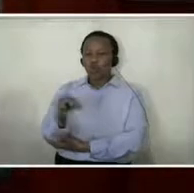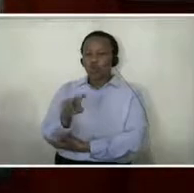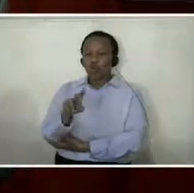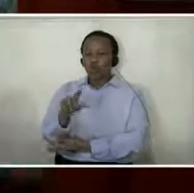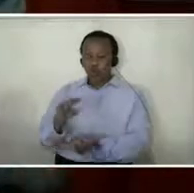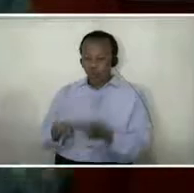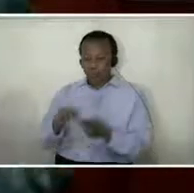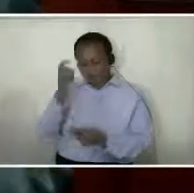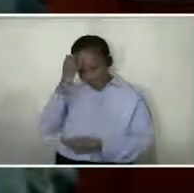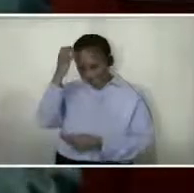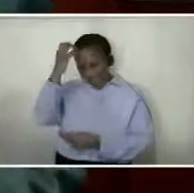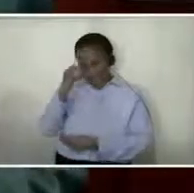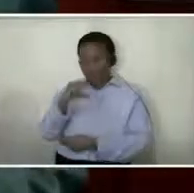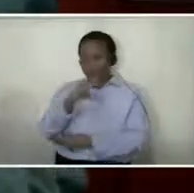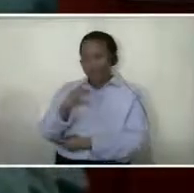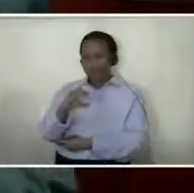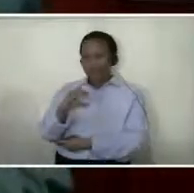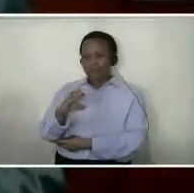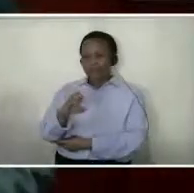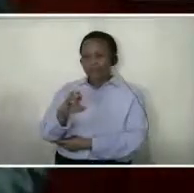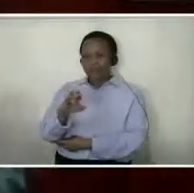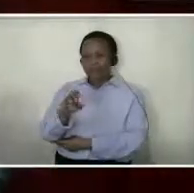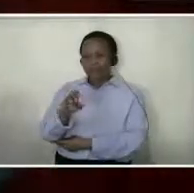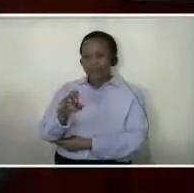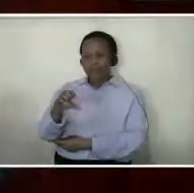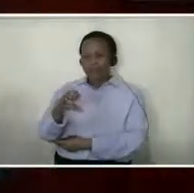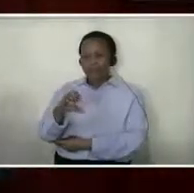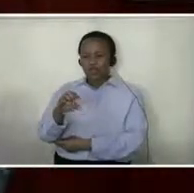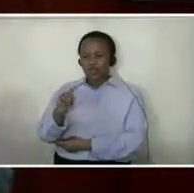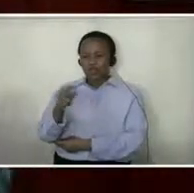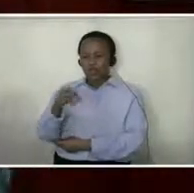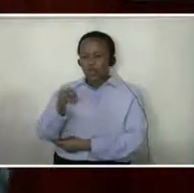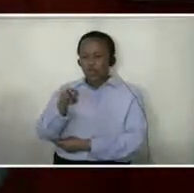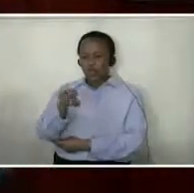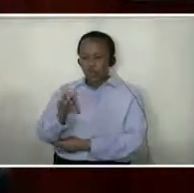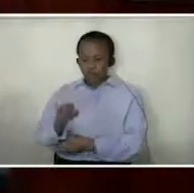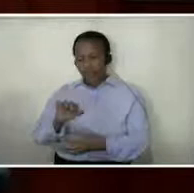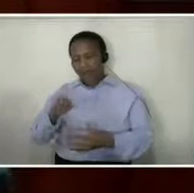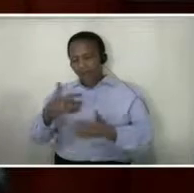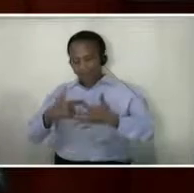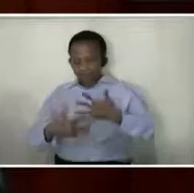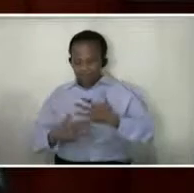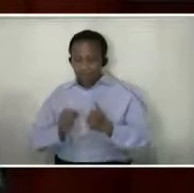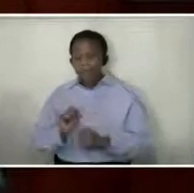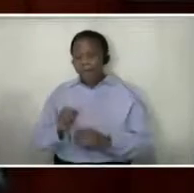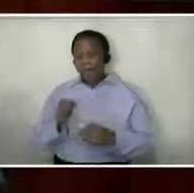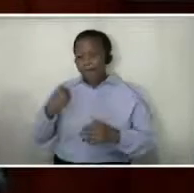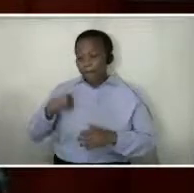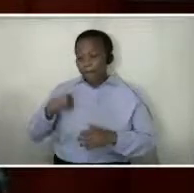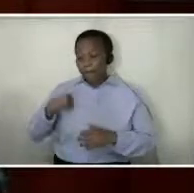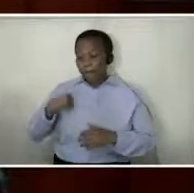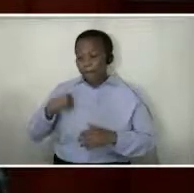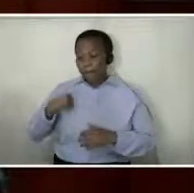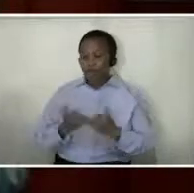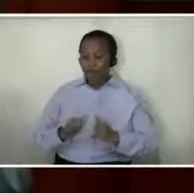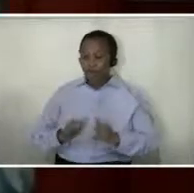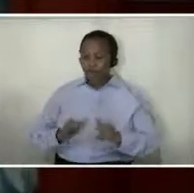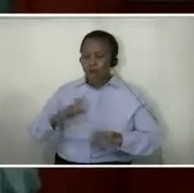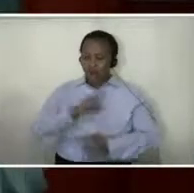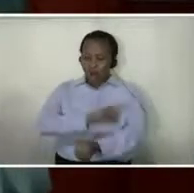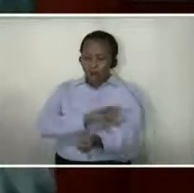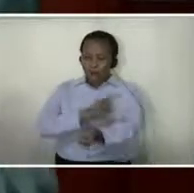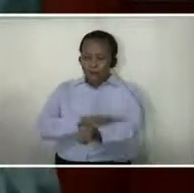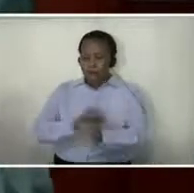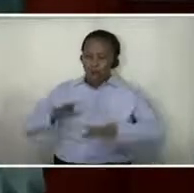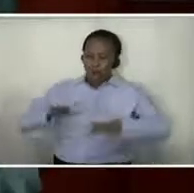Cetshwayo, Amajuba, uThukela district. In all of those municipalities, the balance of power